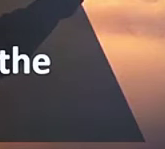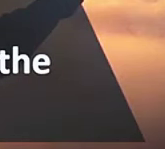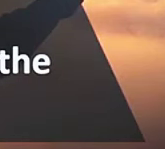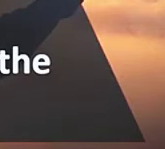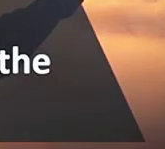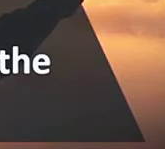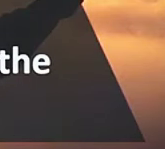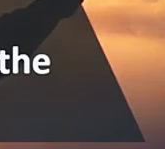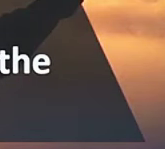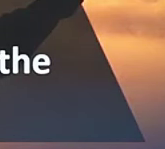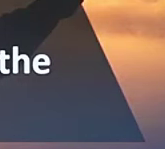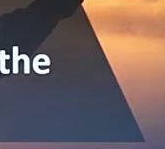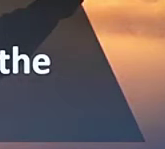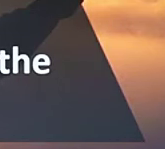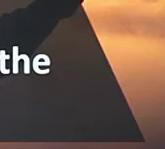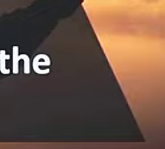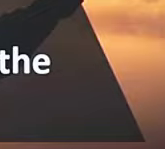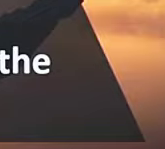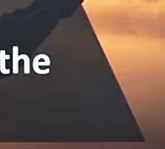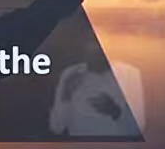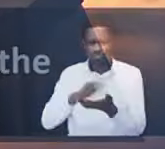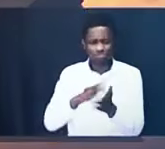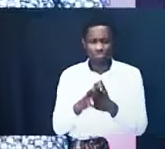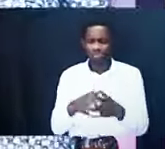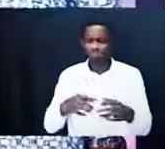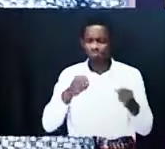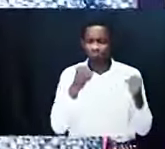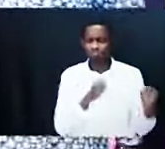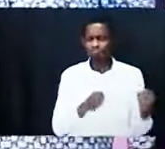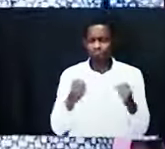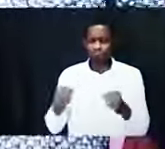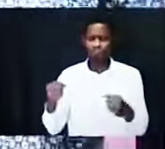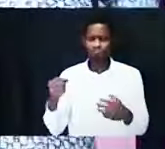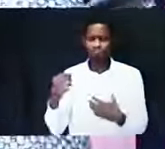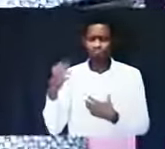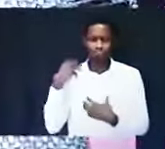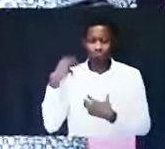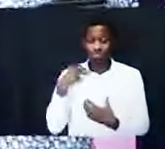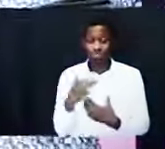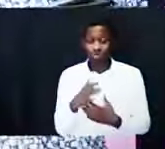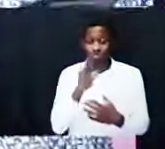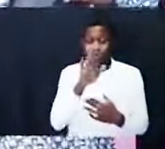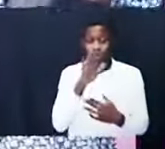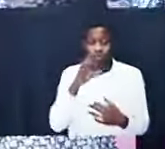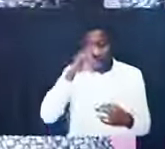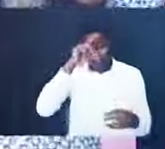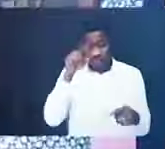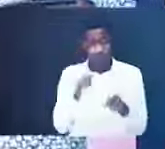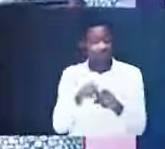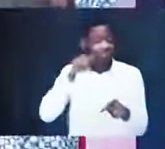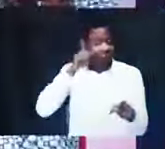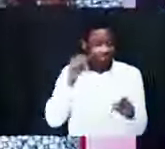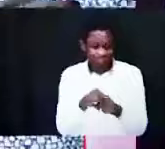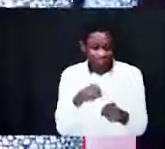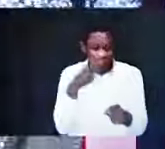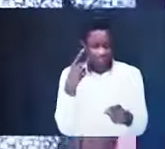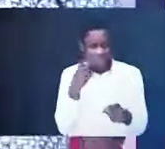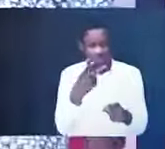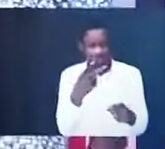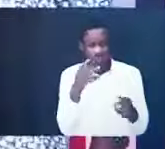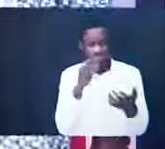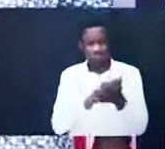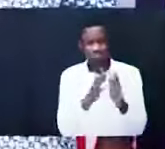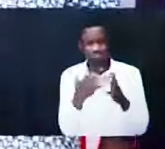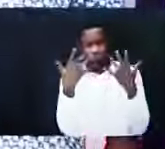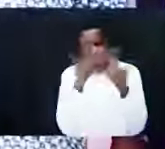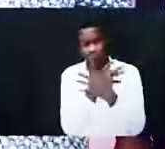amongst his people. When his own brothers and sisters saw him, they feared him. He had